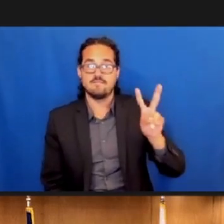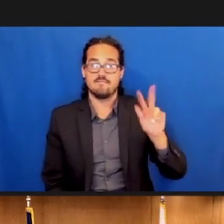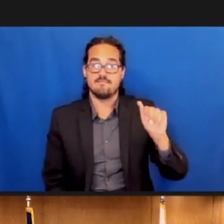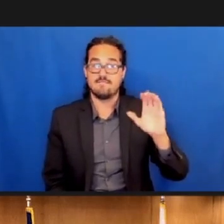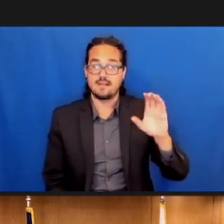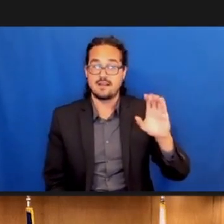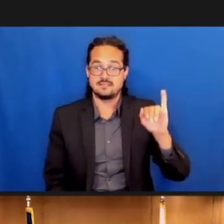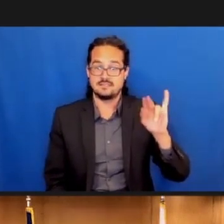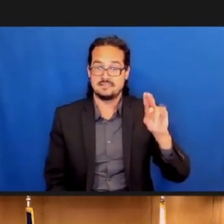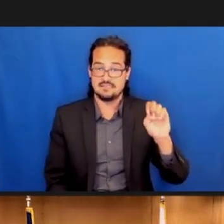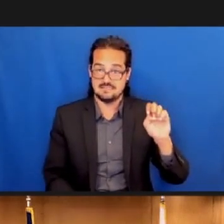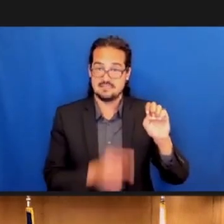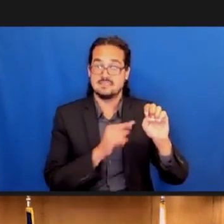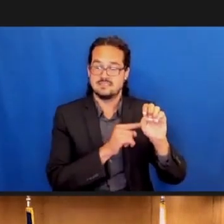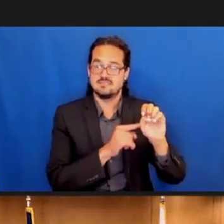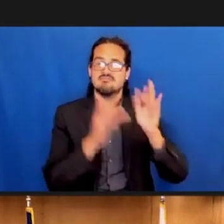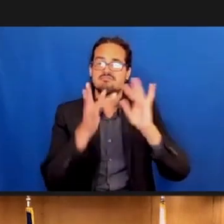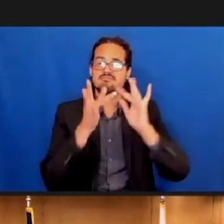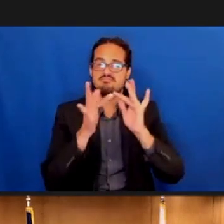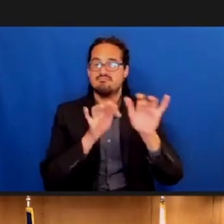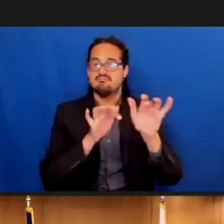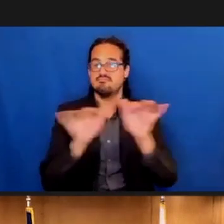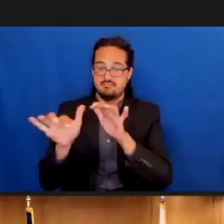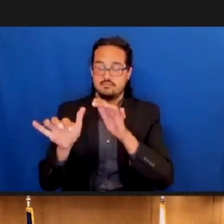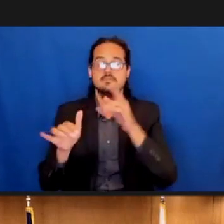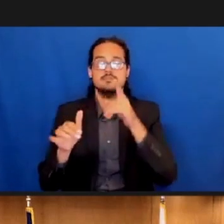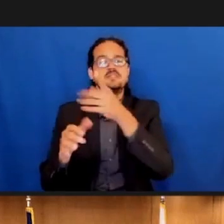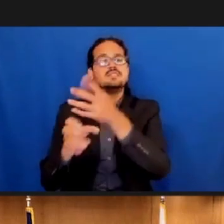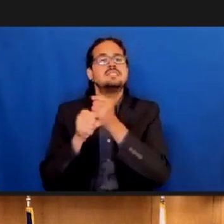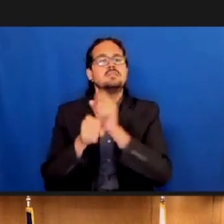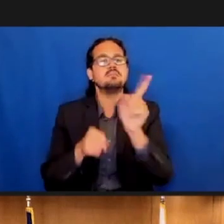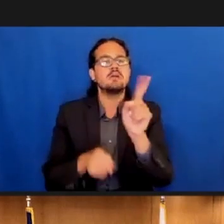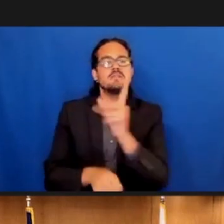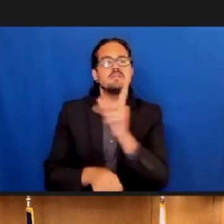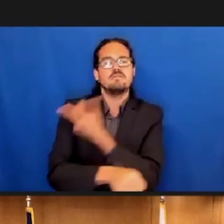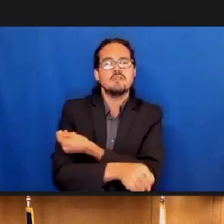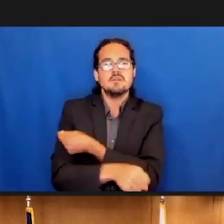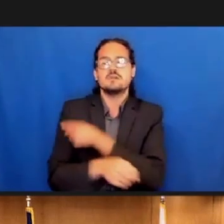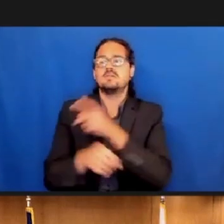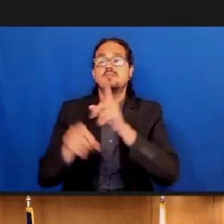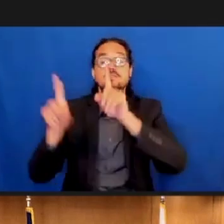testing was referenced earlier, and if you're interested in that COVID-19 test, it's